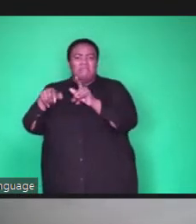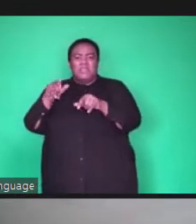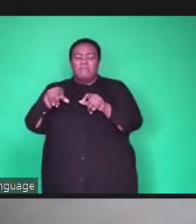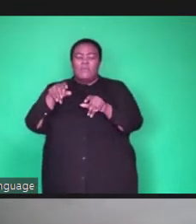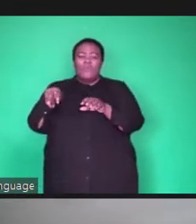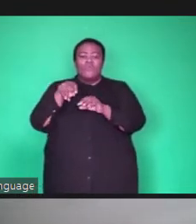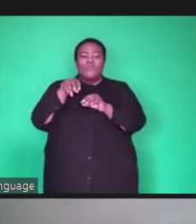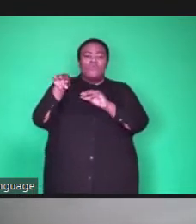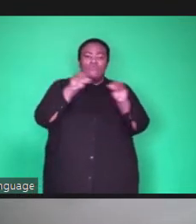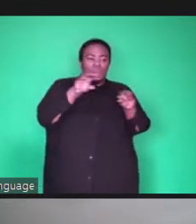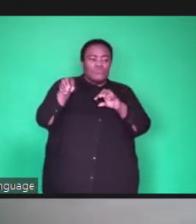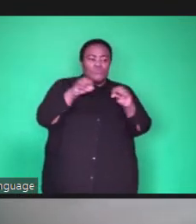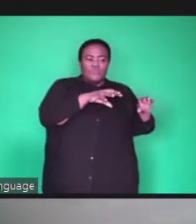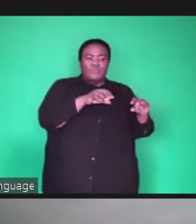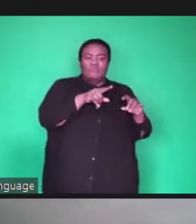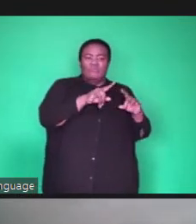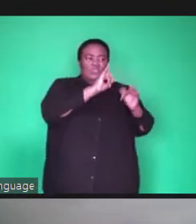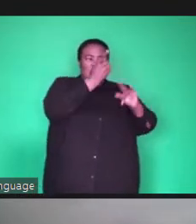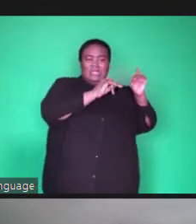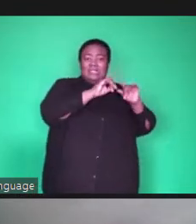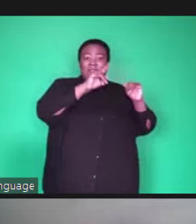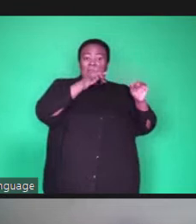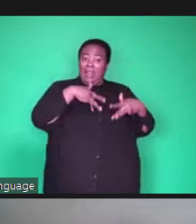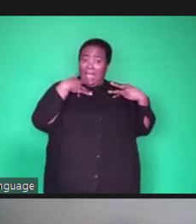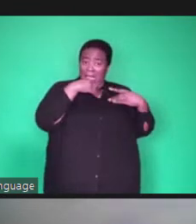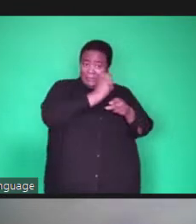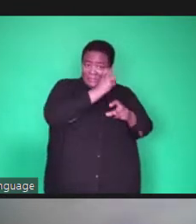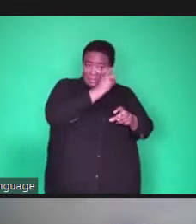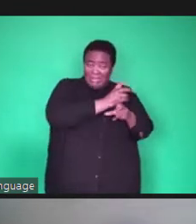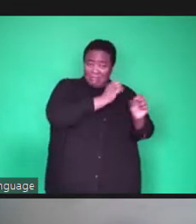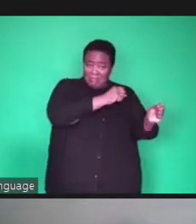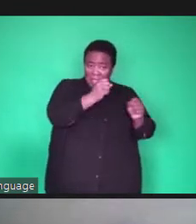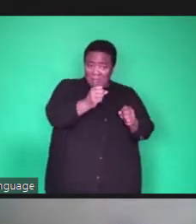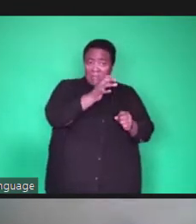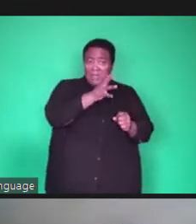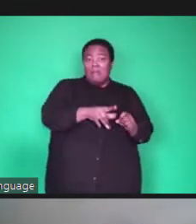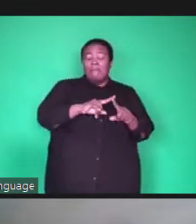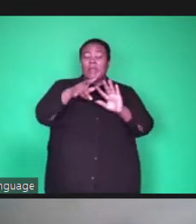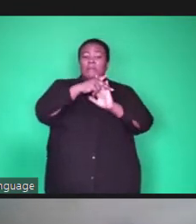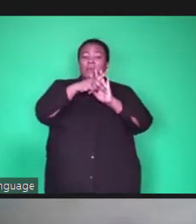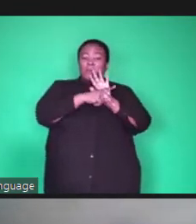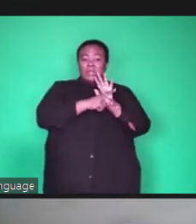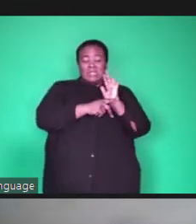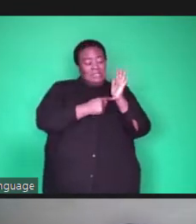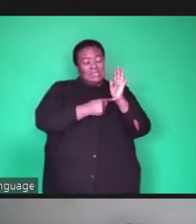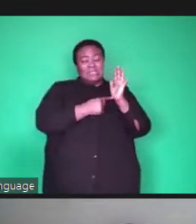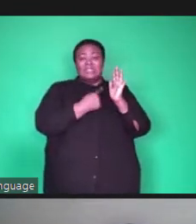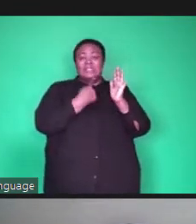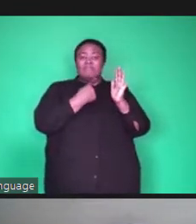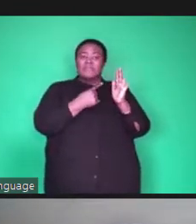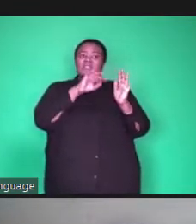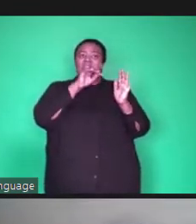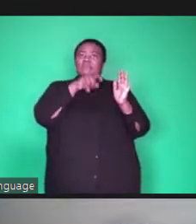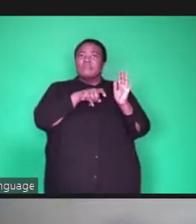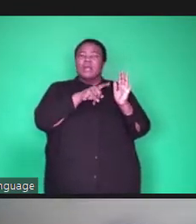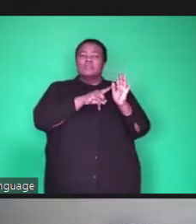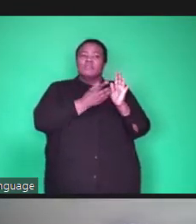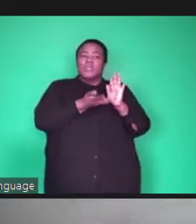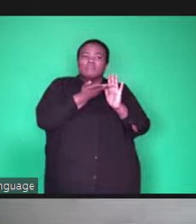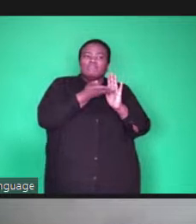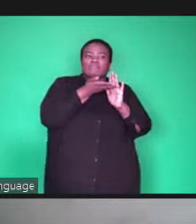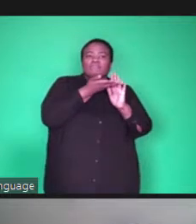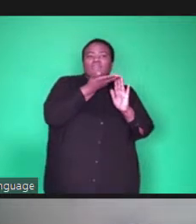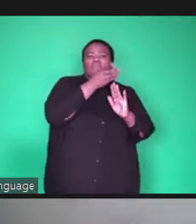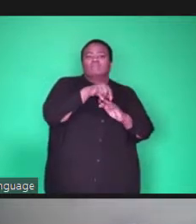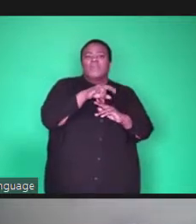city and still find life very difficult. But I think the policy message is that we need to be more progressive and have a better